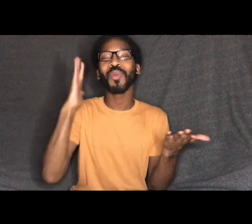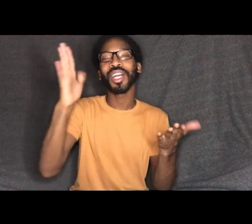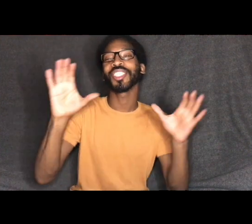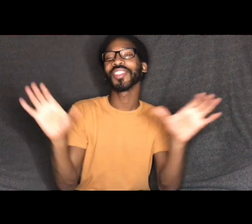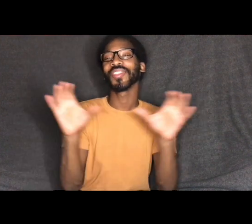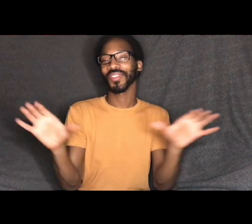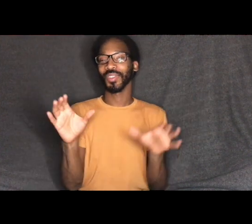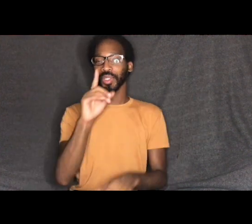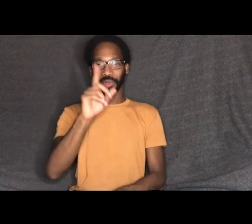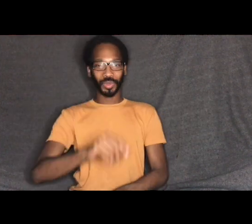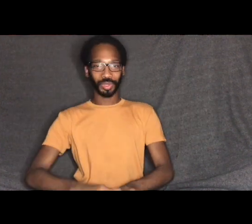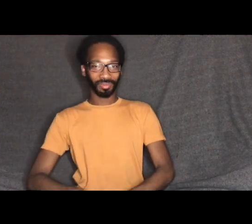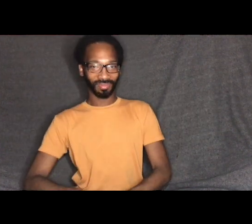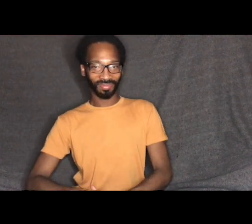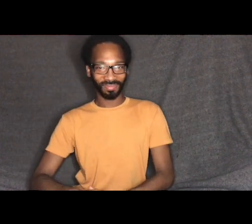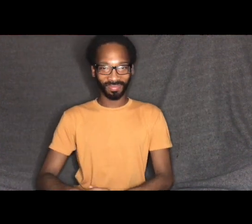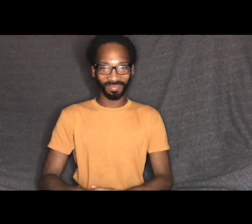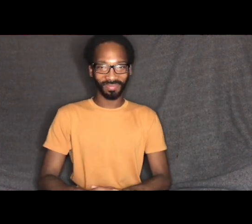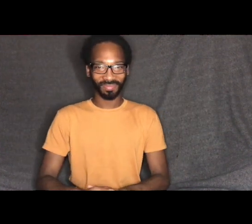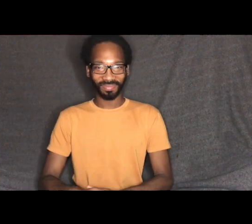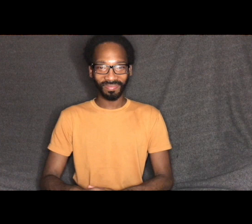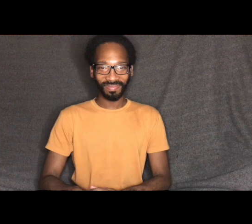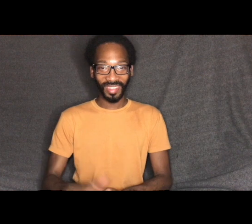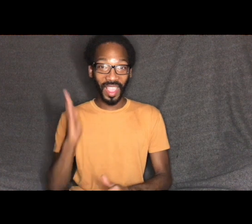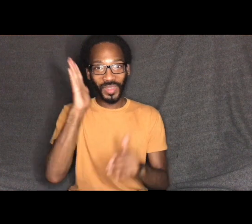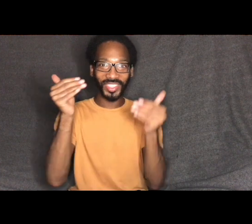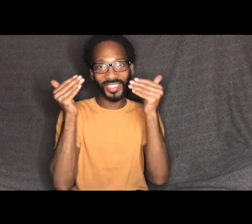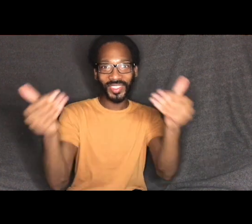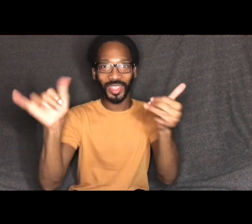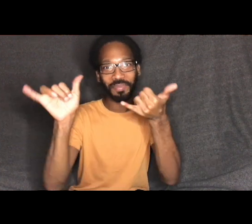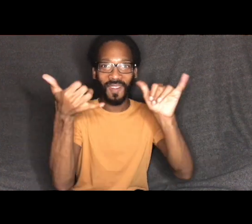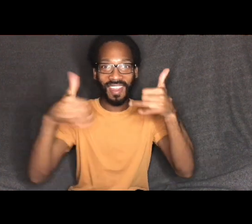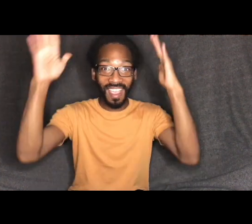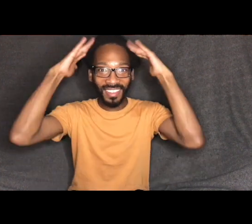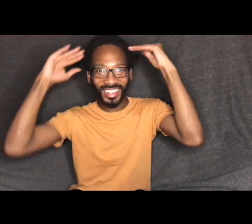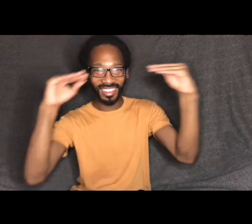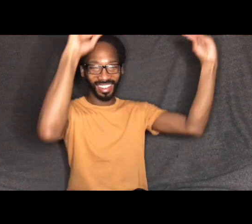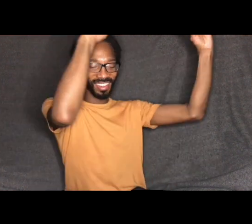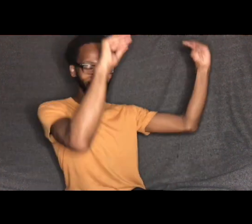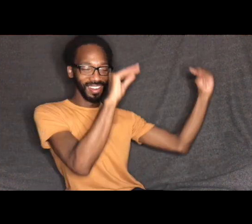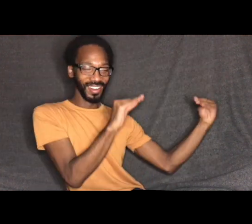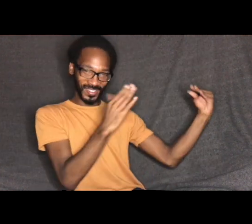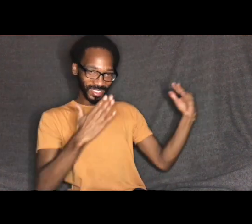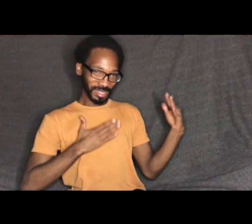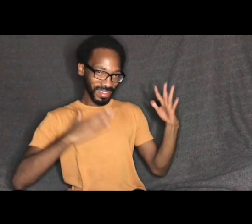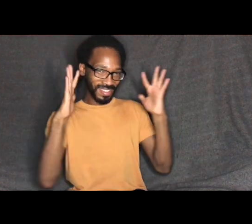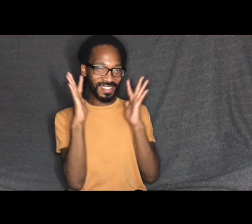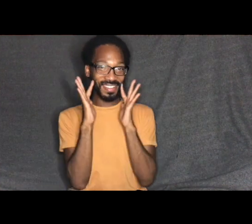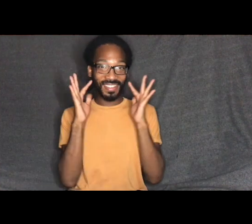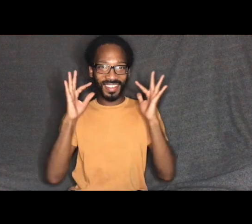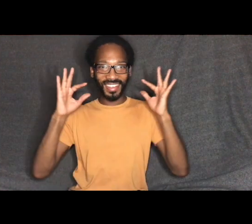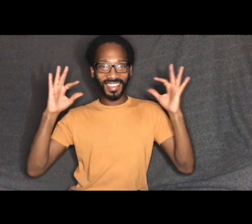know just what I'll do. I'm gonna put a party hat on my